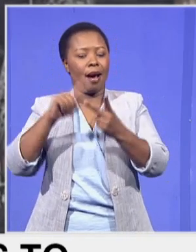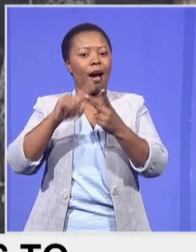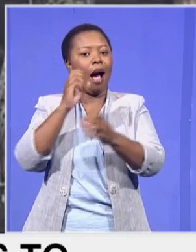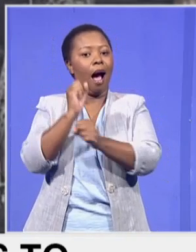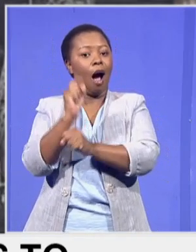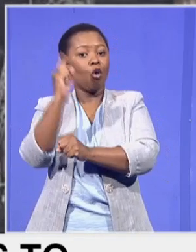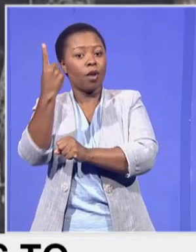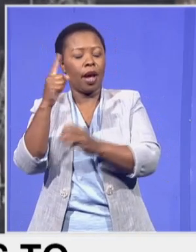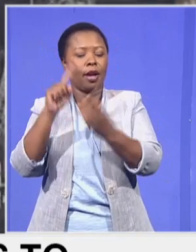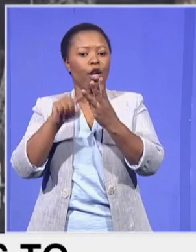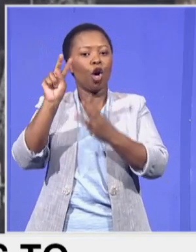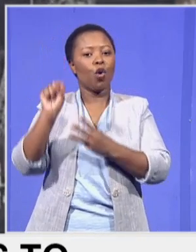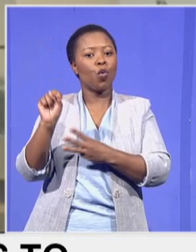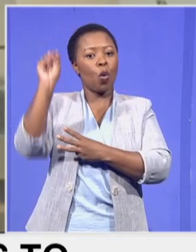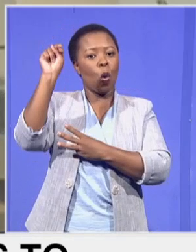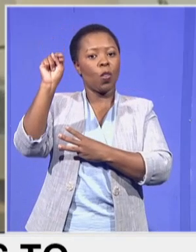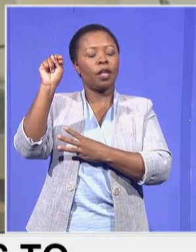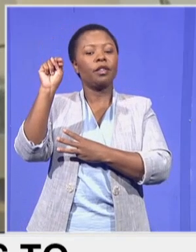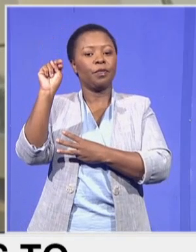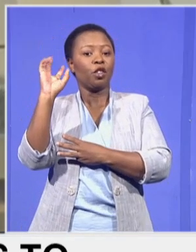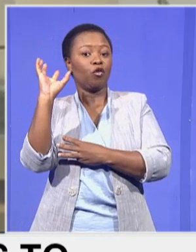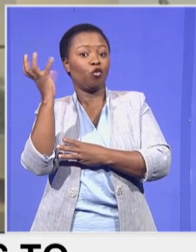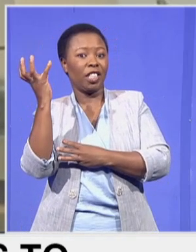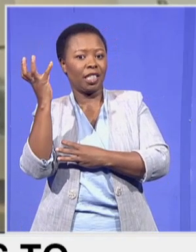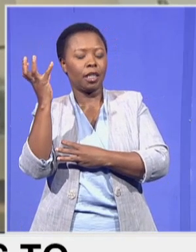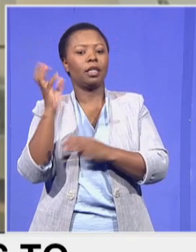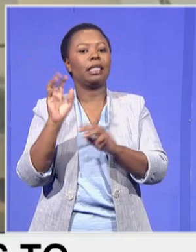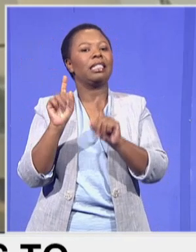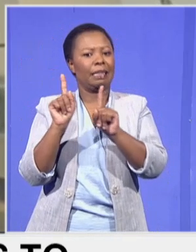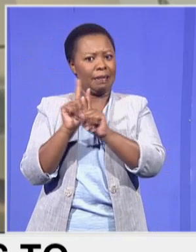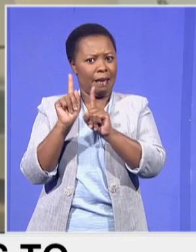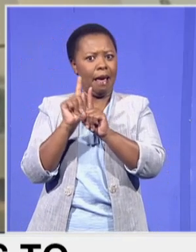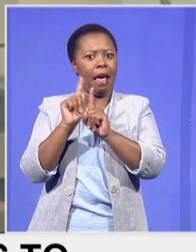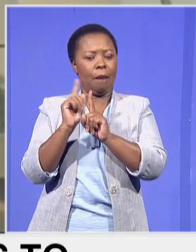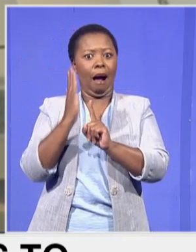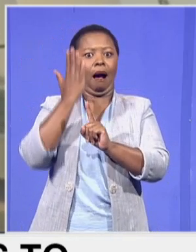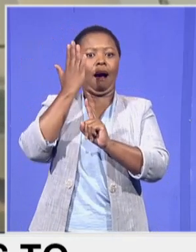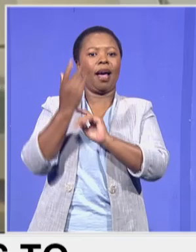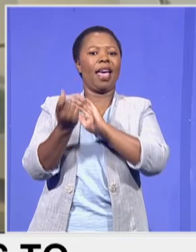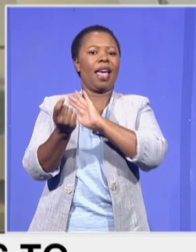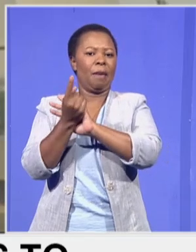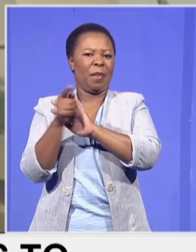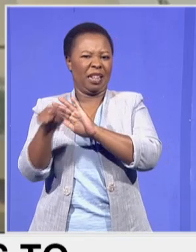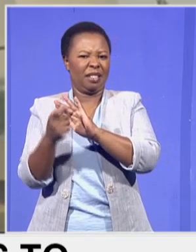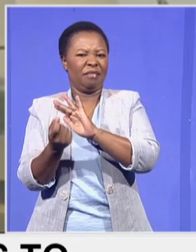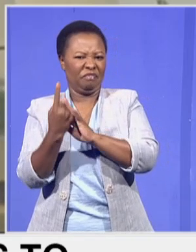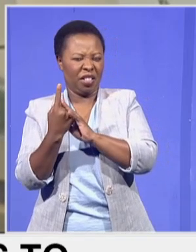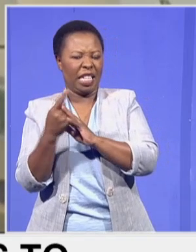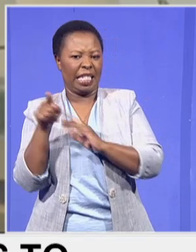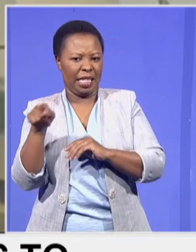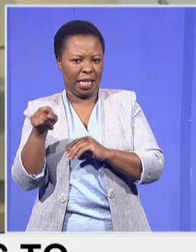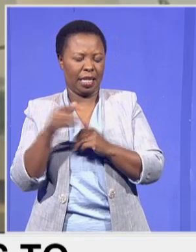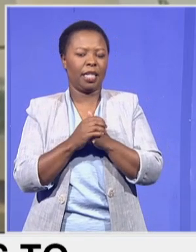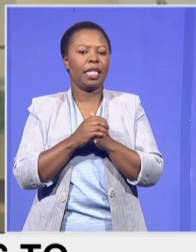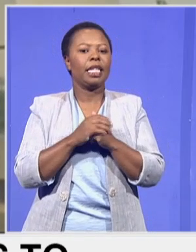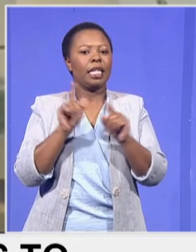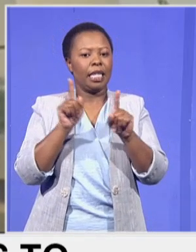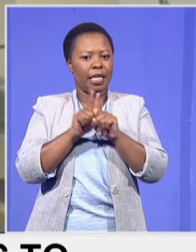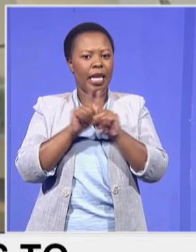Free State running up to this specific incident has caused us to have also